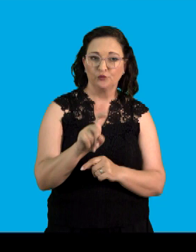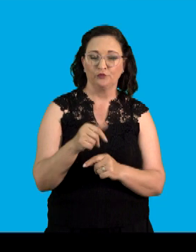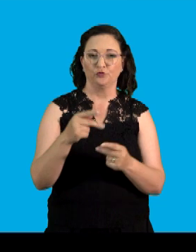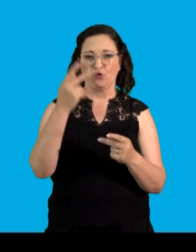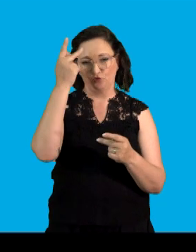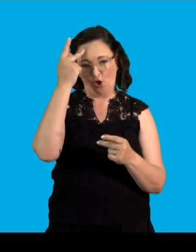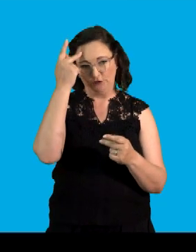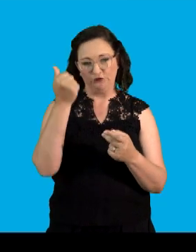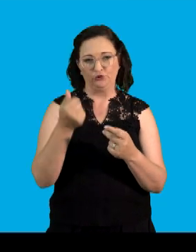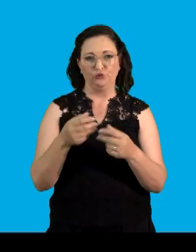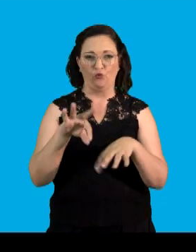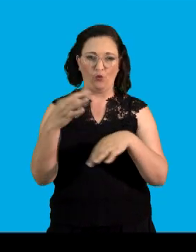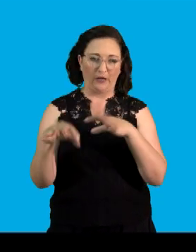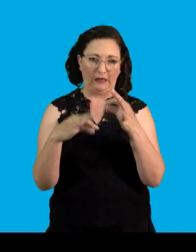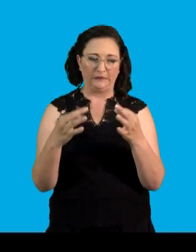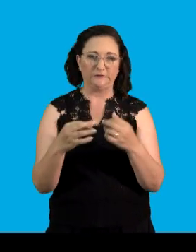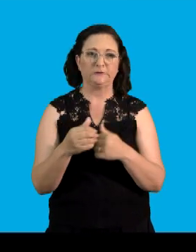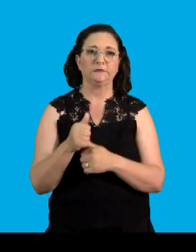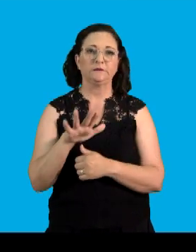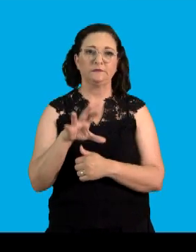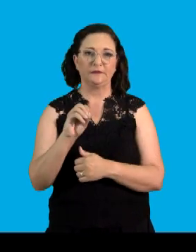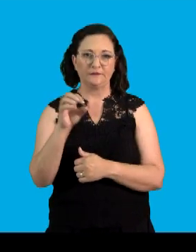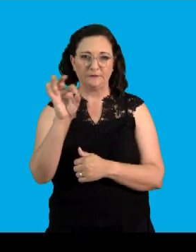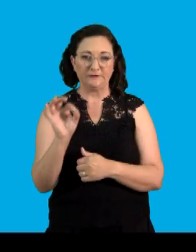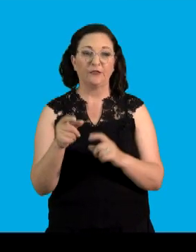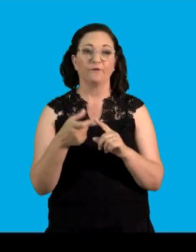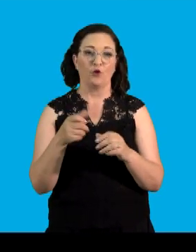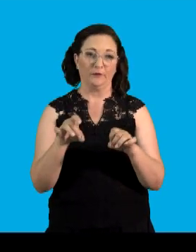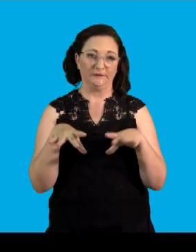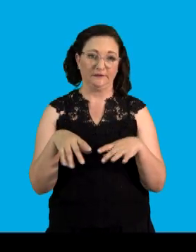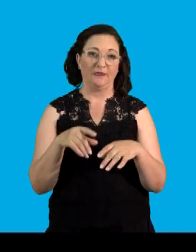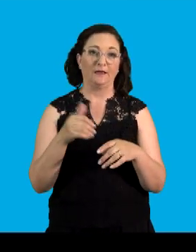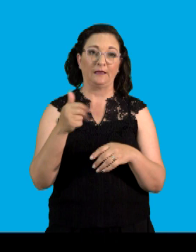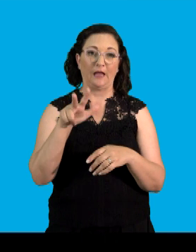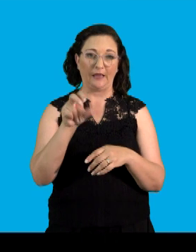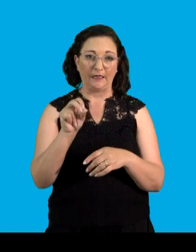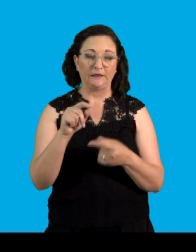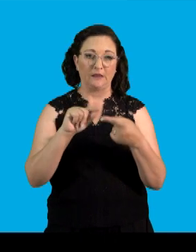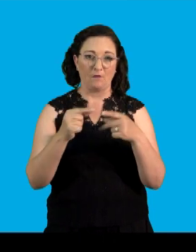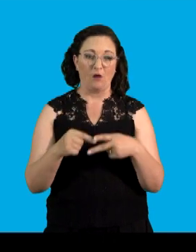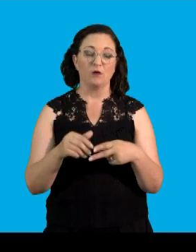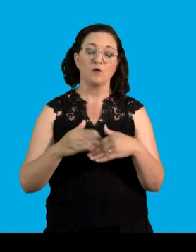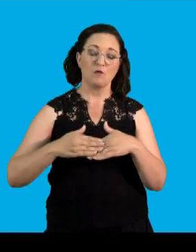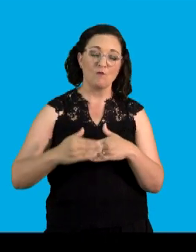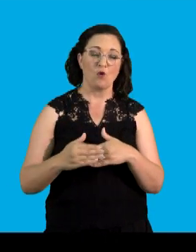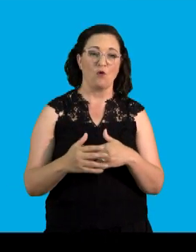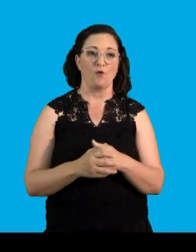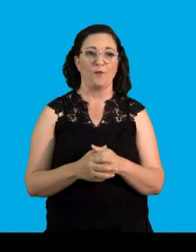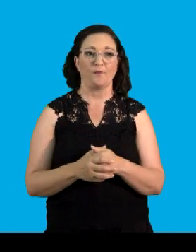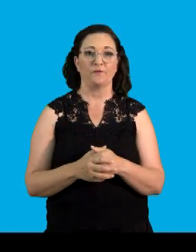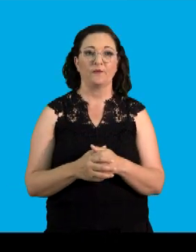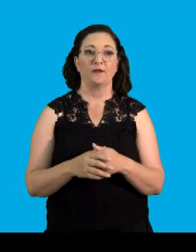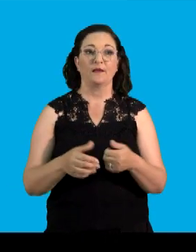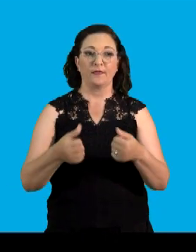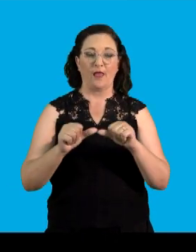or analysis, 50% of your exam, and it's 80 marks, so it weighs more. And then lastly,